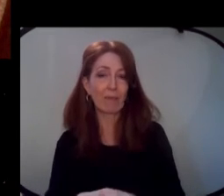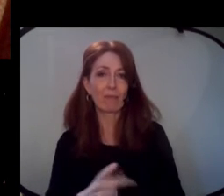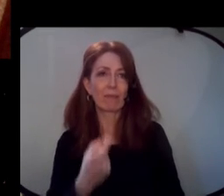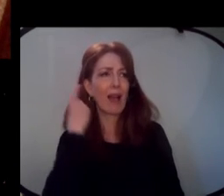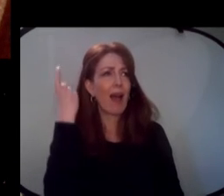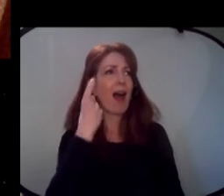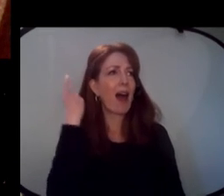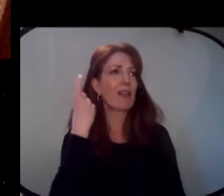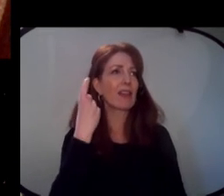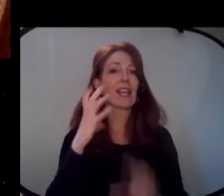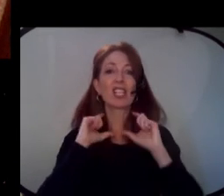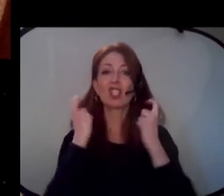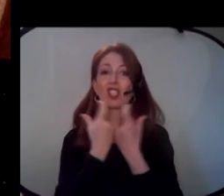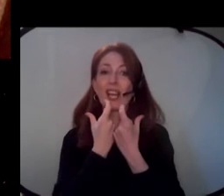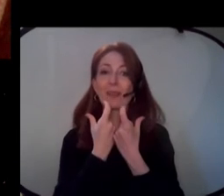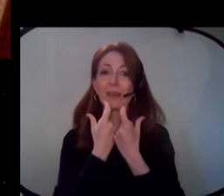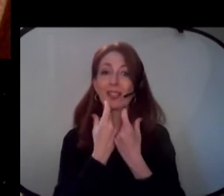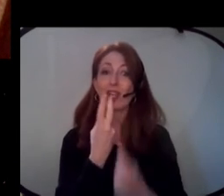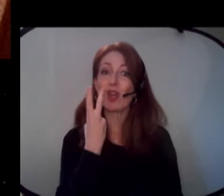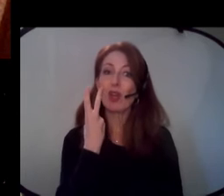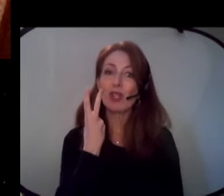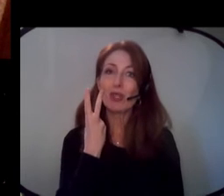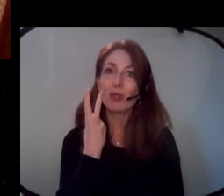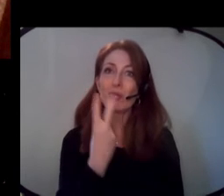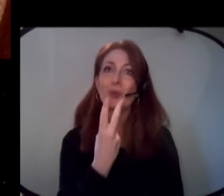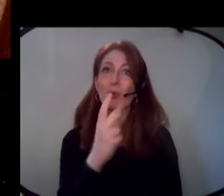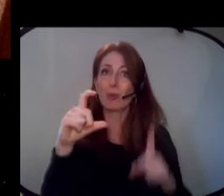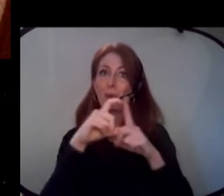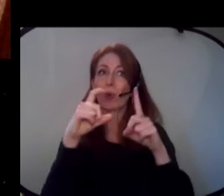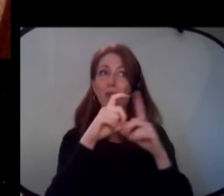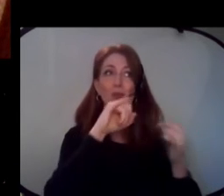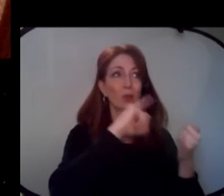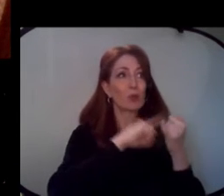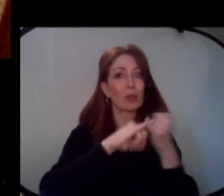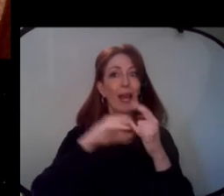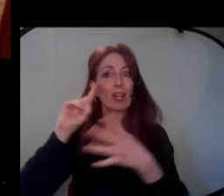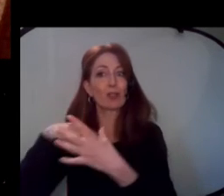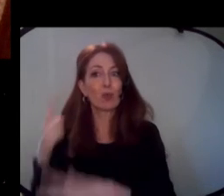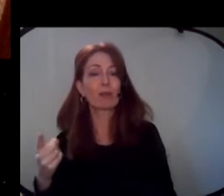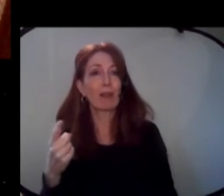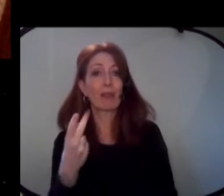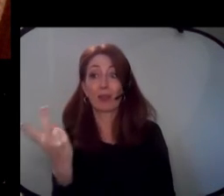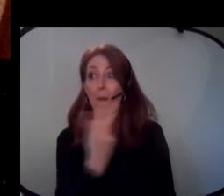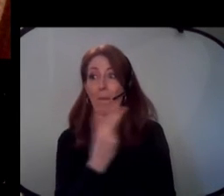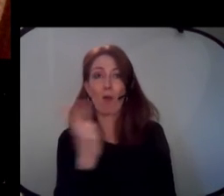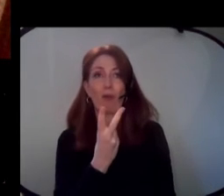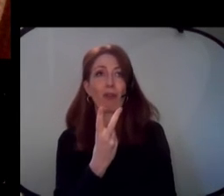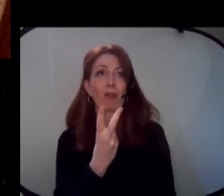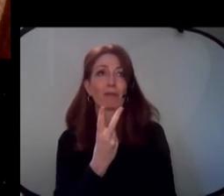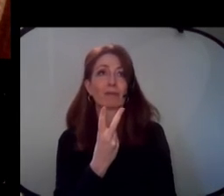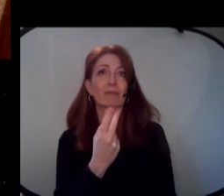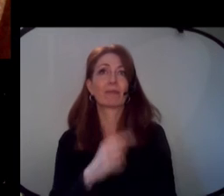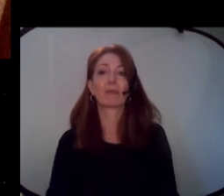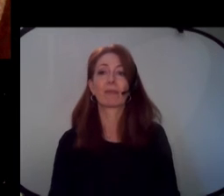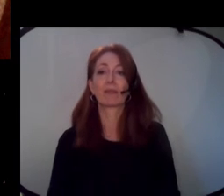Susanna and Judith. And we've mentioned both stories already. So that's part of the sort of paradoxical position of women in society at the time.